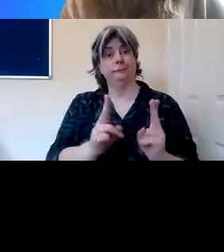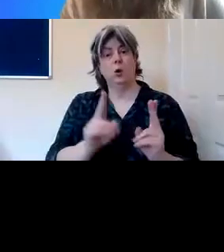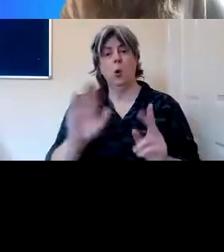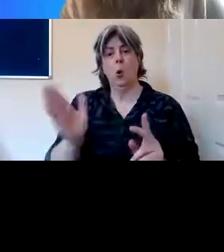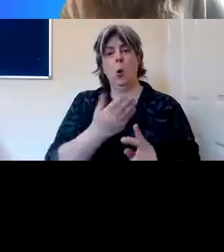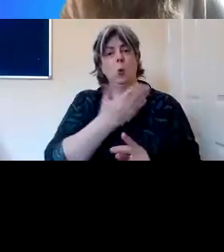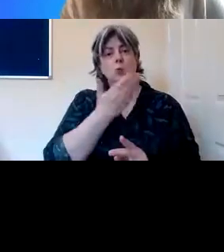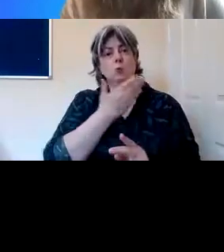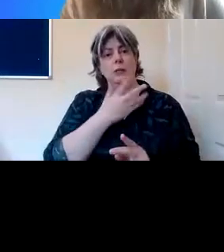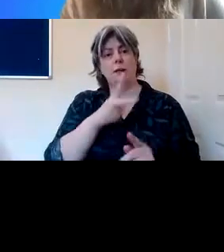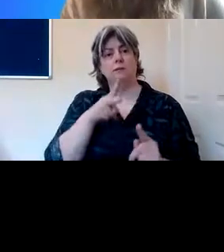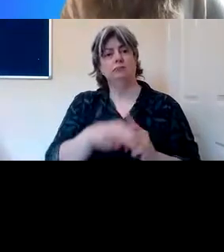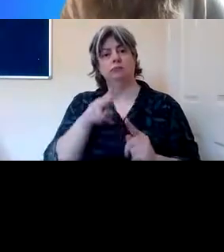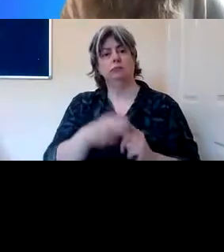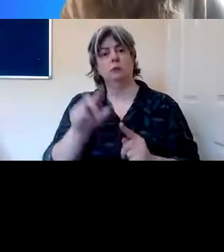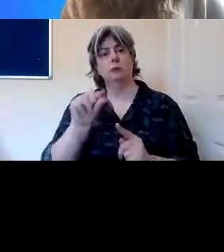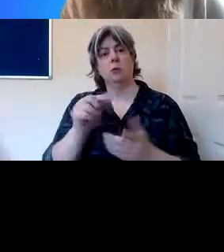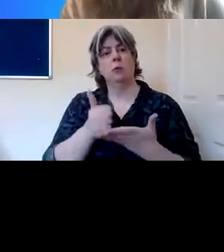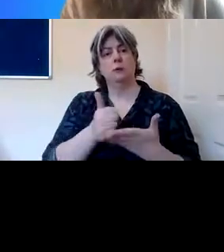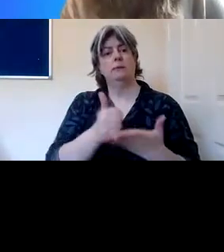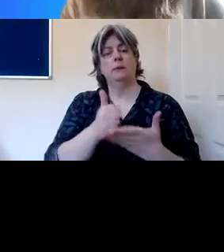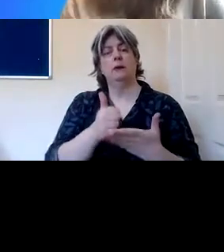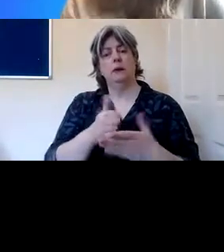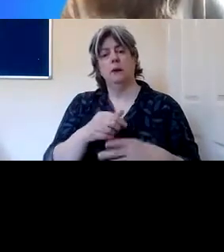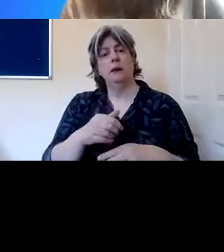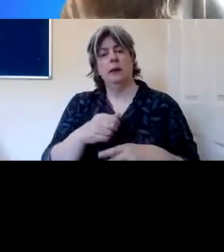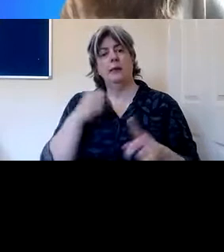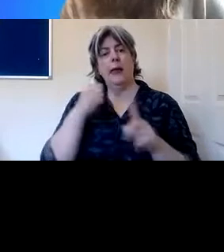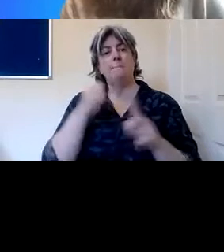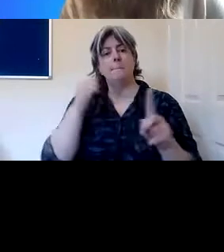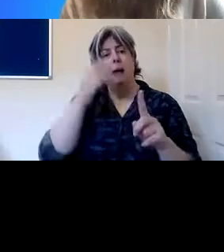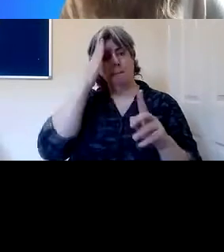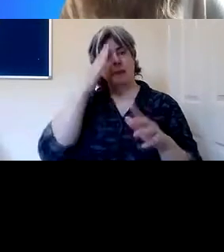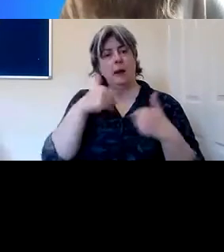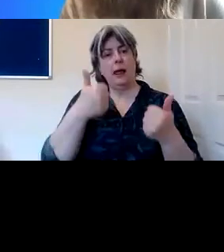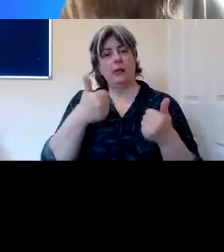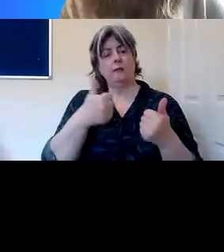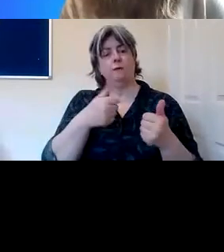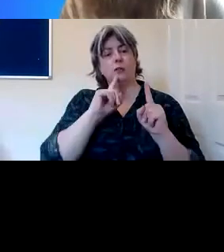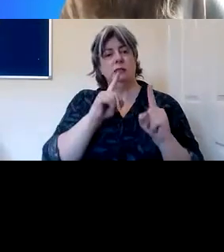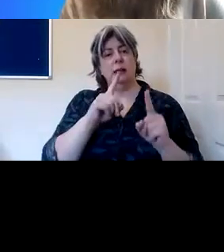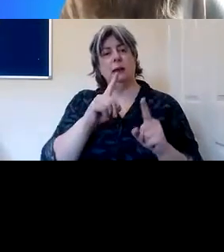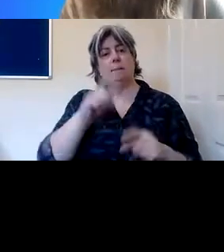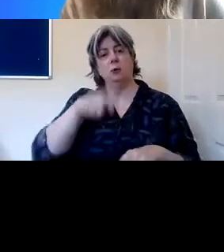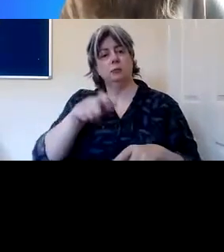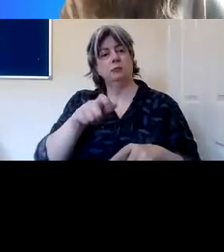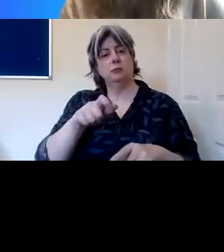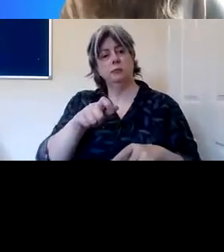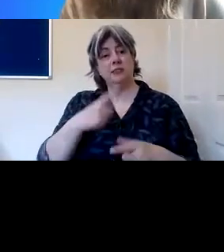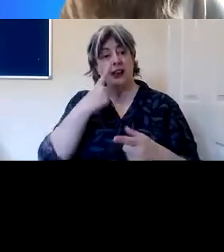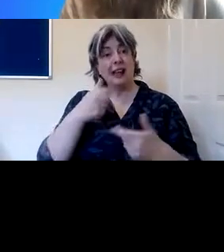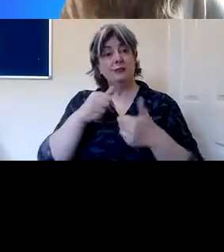The impact of COVID on the mental health and wellbeing of pupils is not a quick fix. This will need proper financial